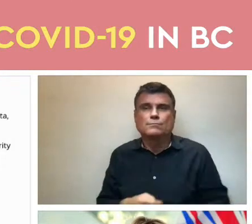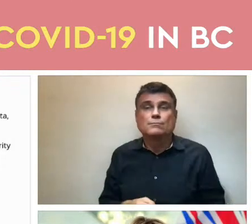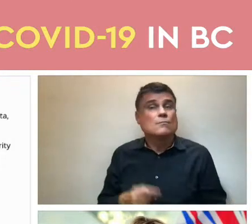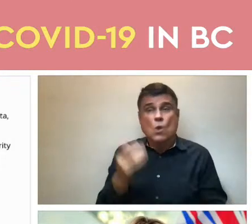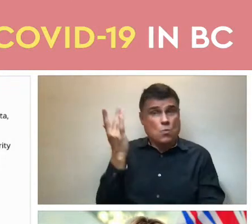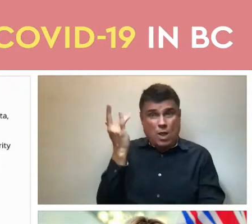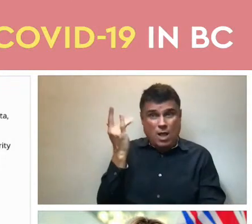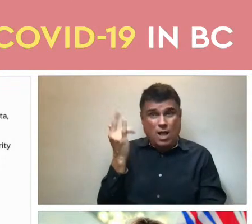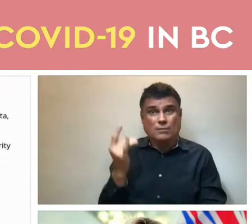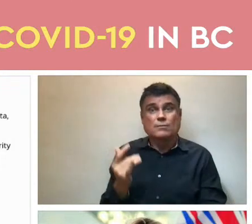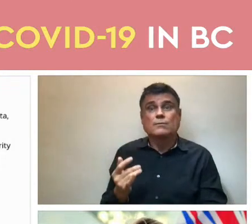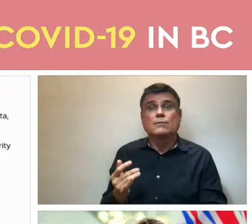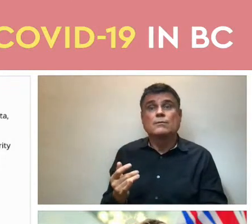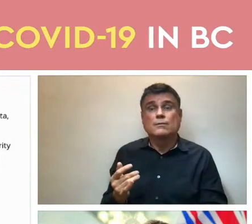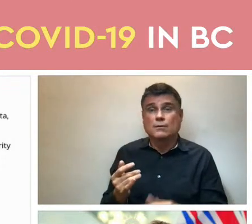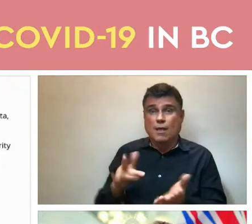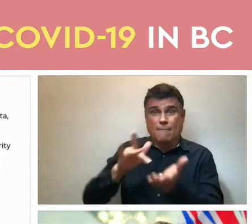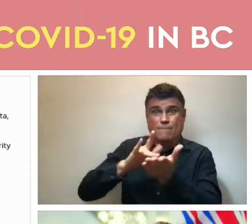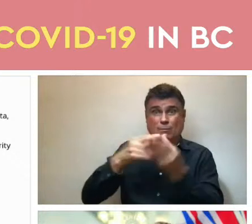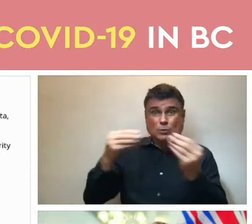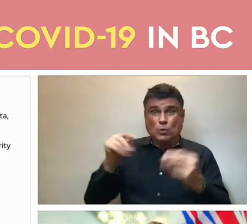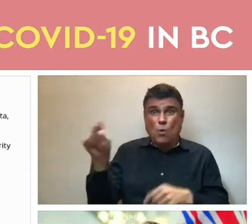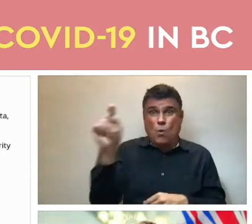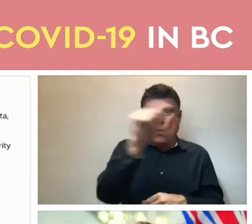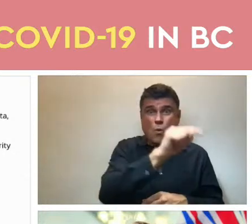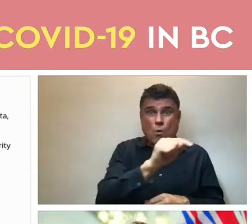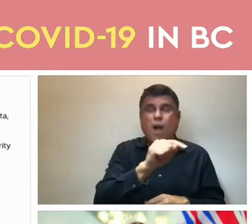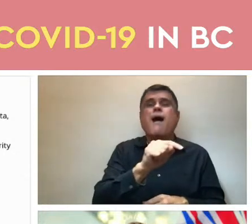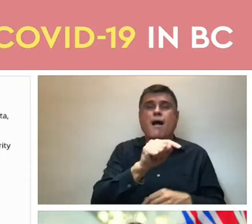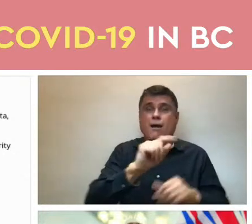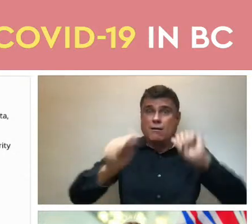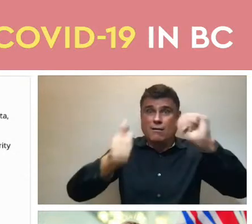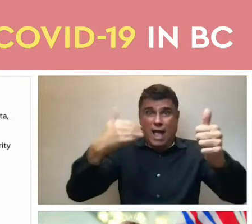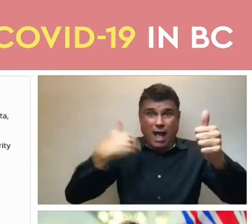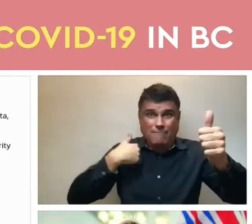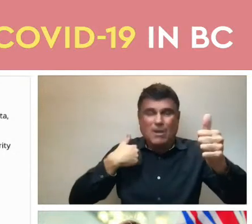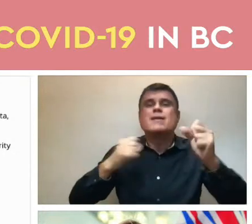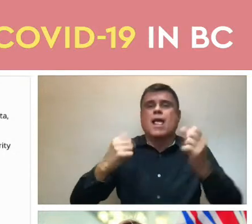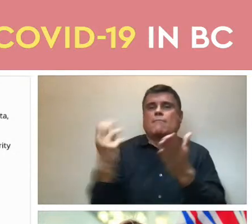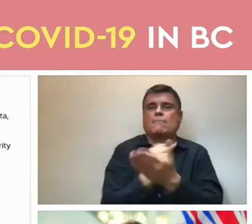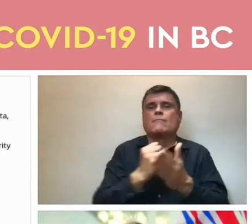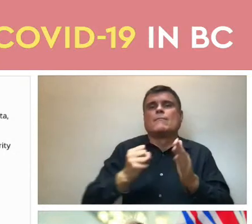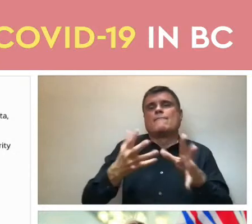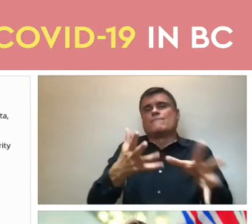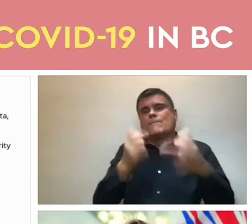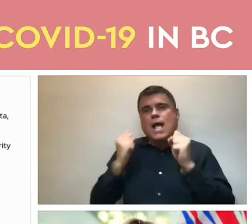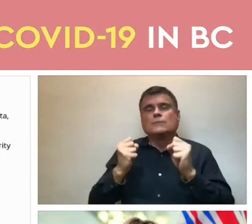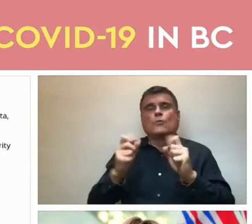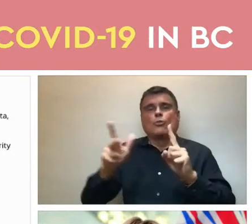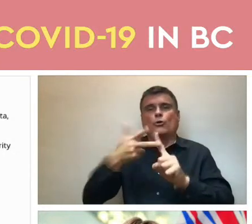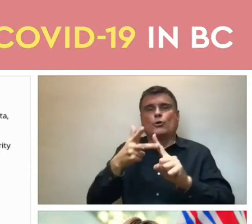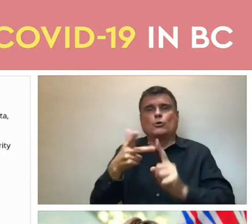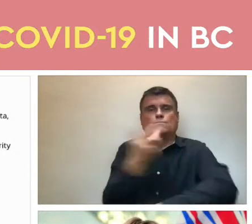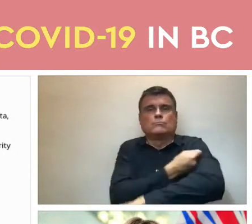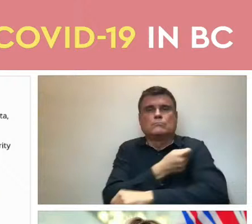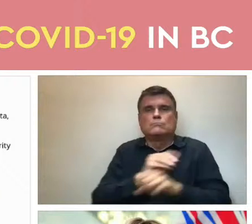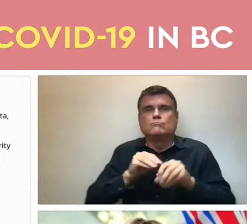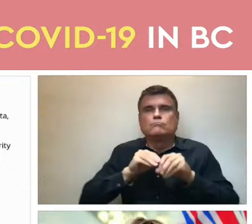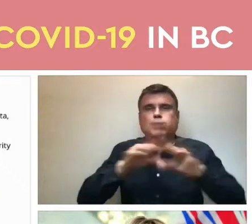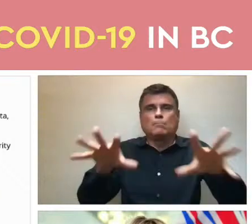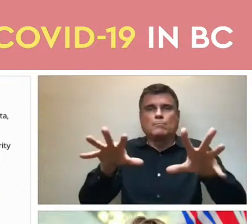onboarding of pharmacies across the province, and that will be ramping up in the next few weeks. We've also been expanding